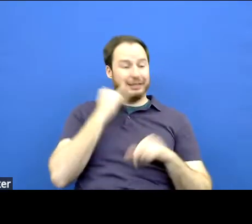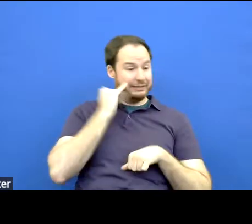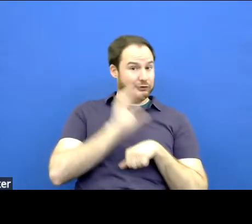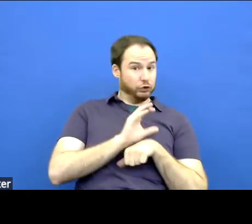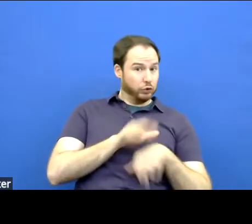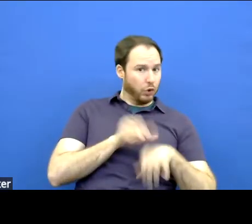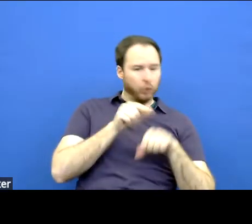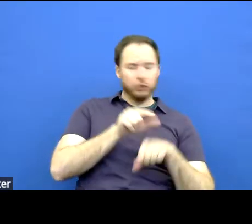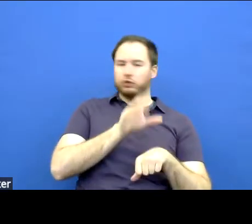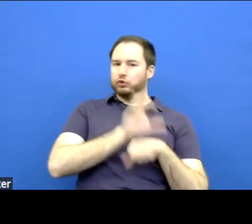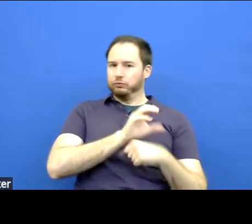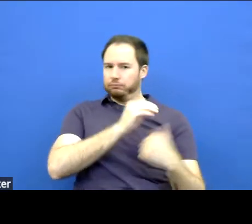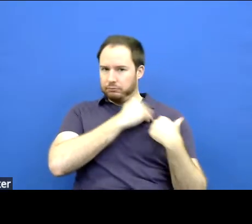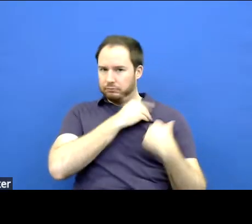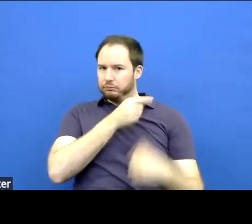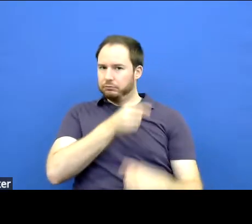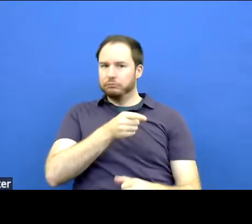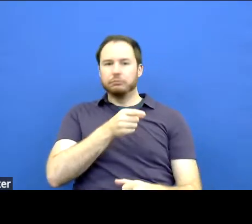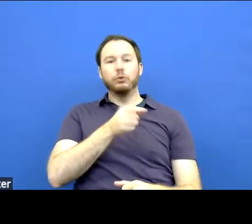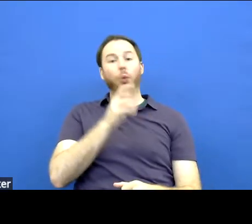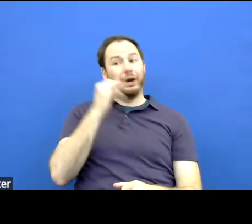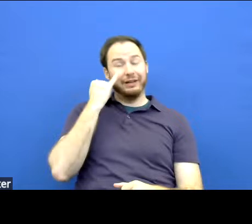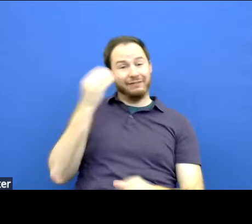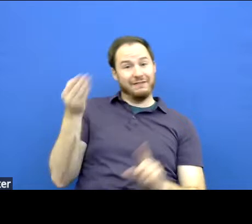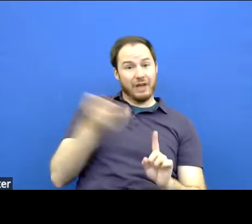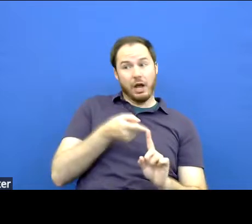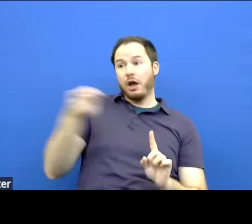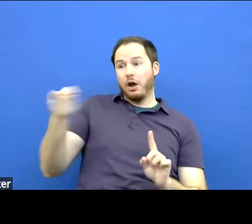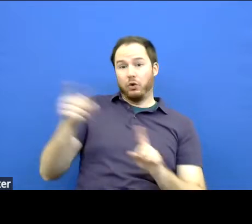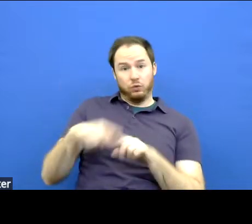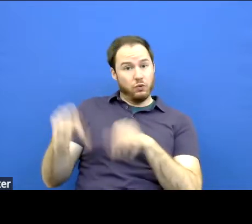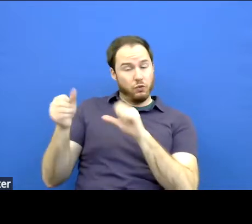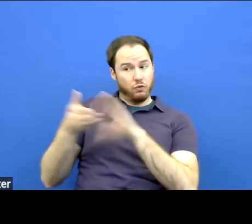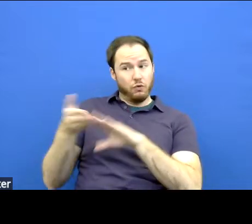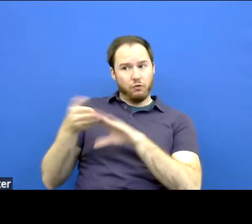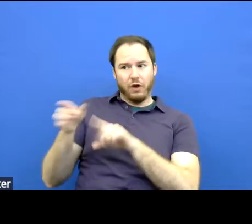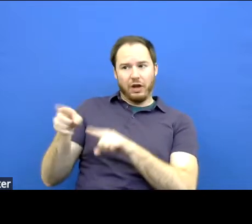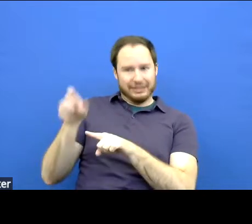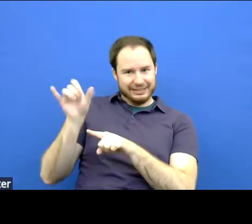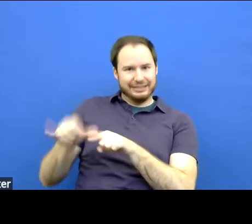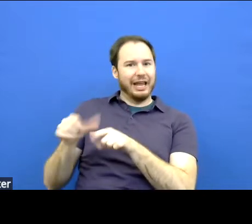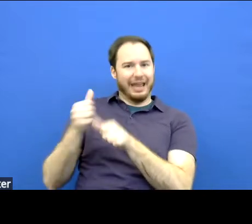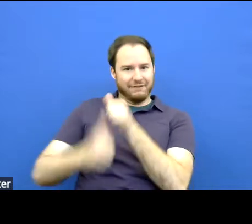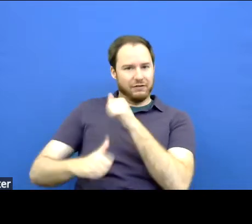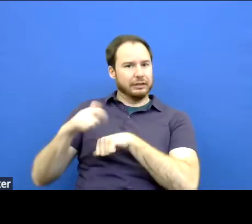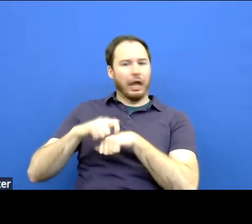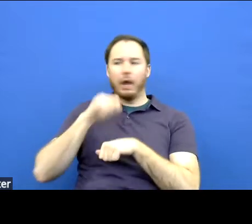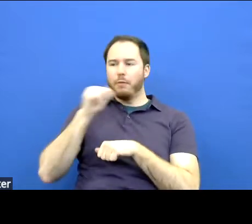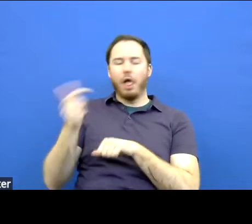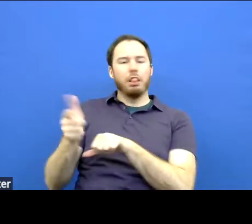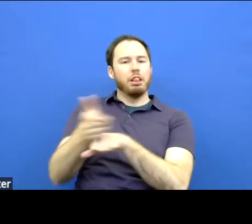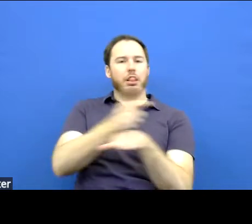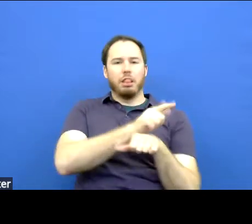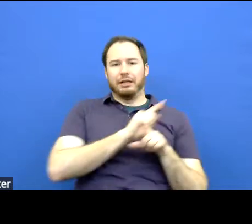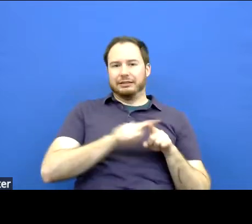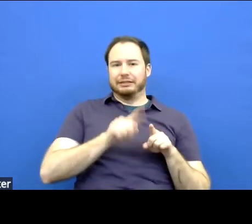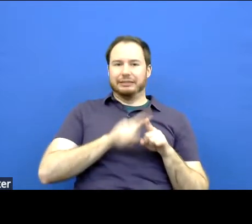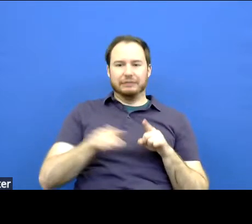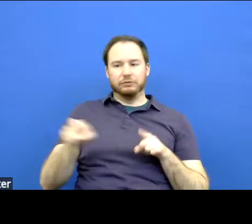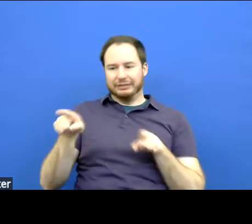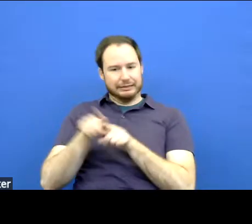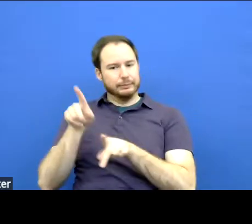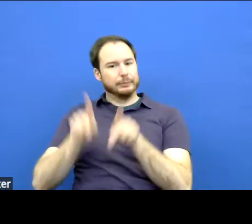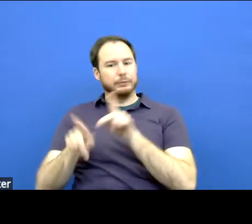can't. If they outsource it to someone else to run it, it has to be the same people running the event and the same people serving the